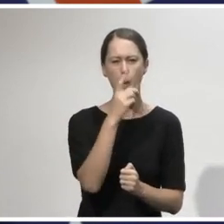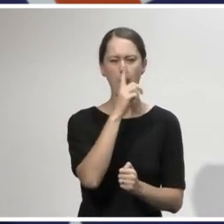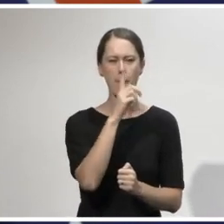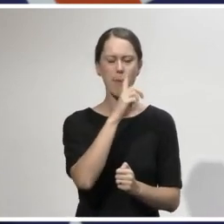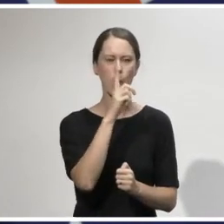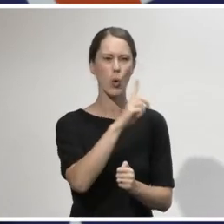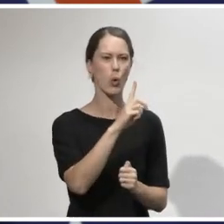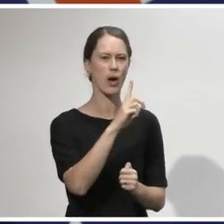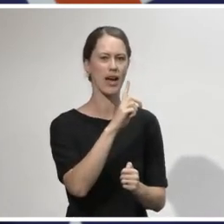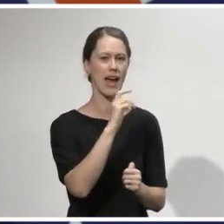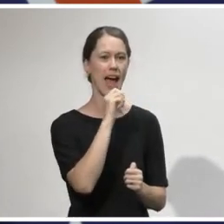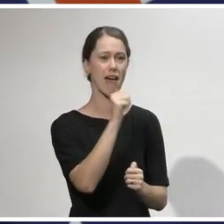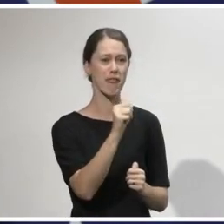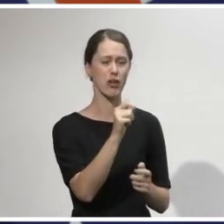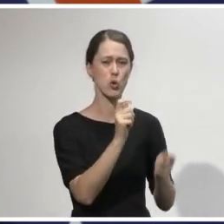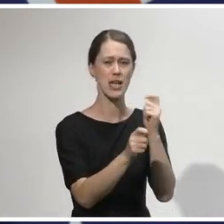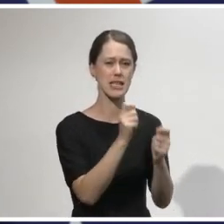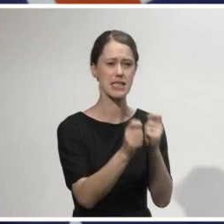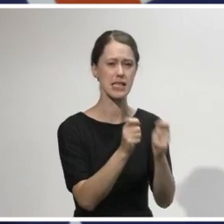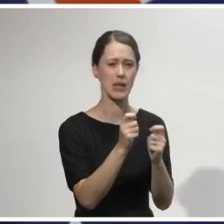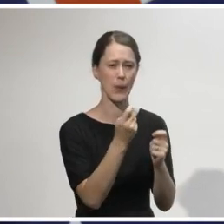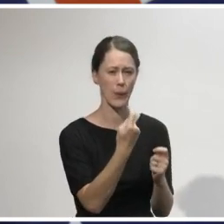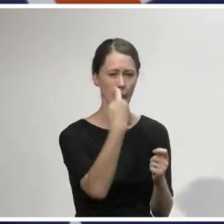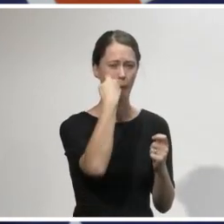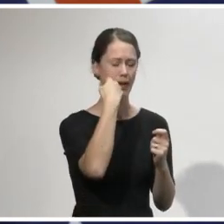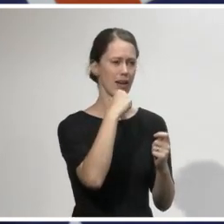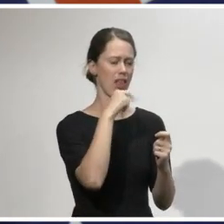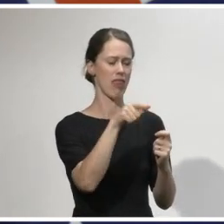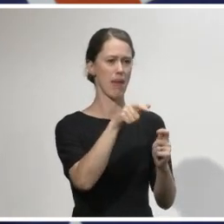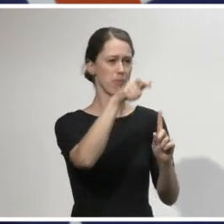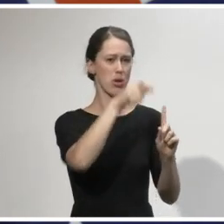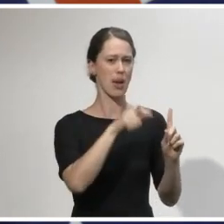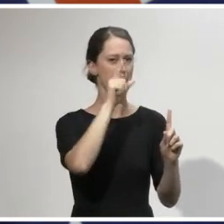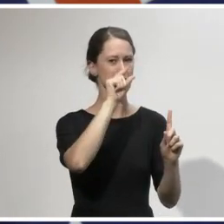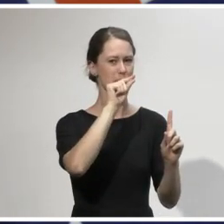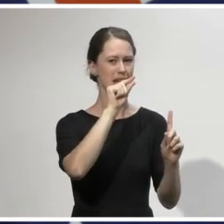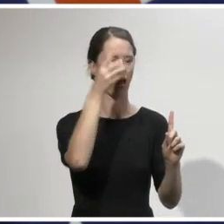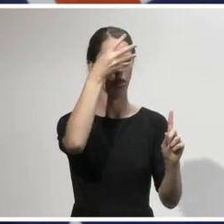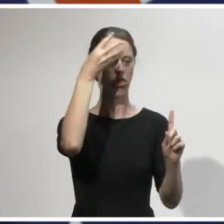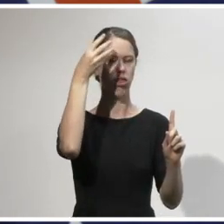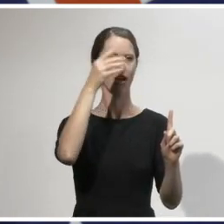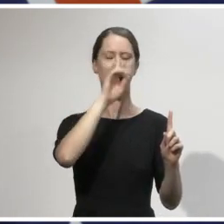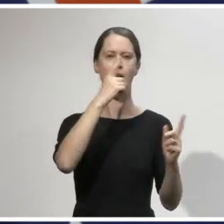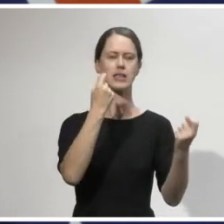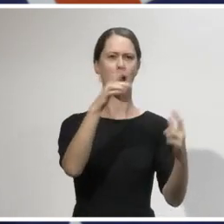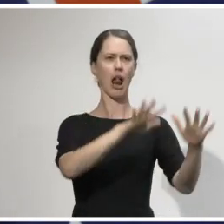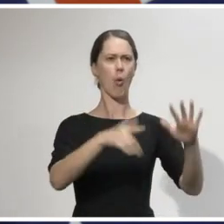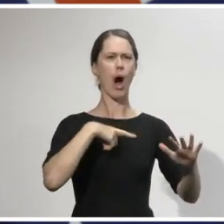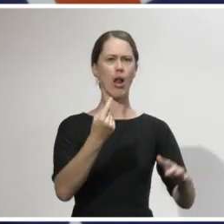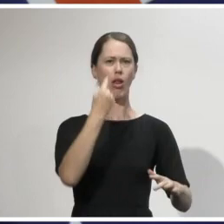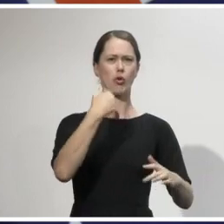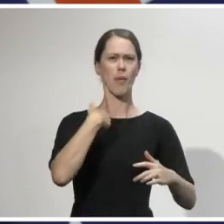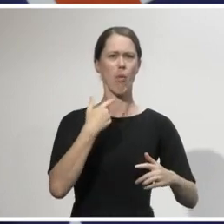the distress, the extra distress of having a test, which they may not completely understand why they're being